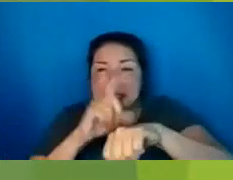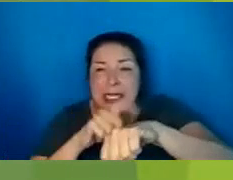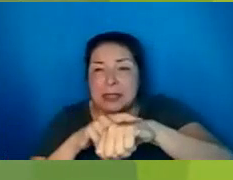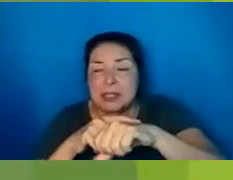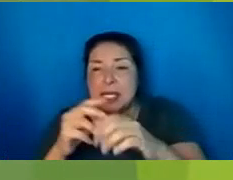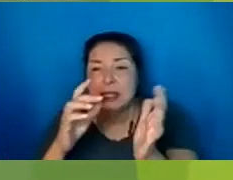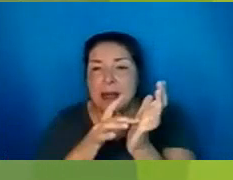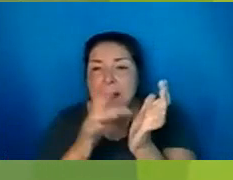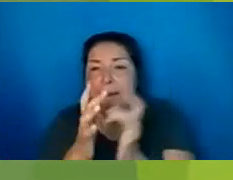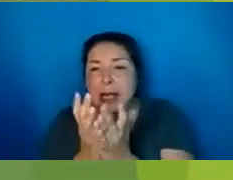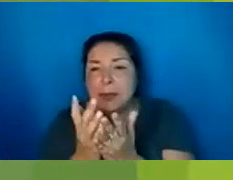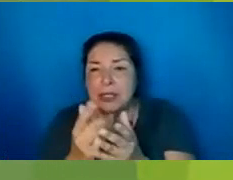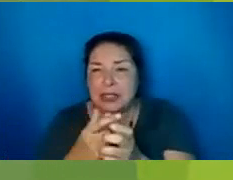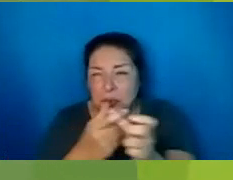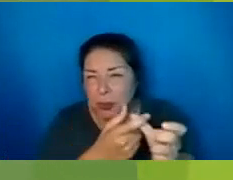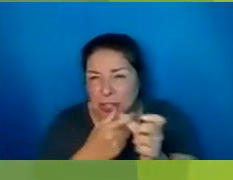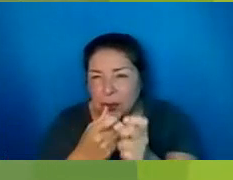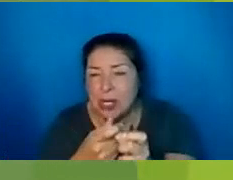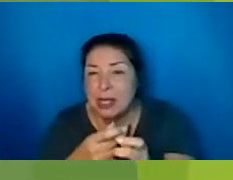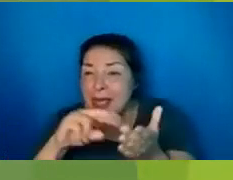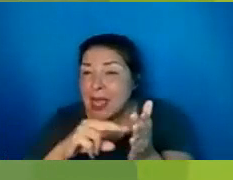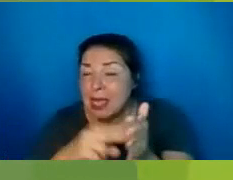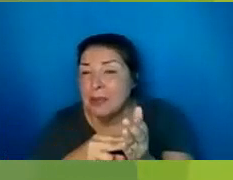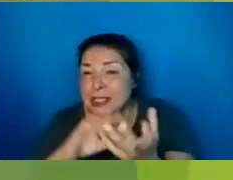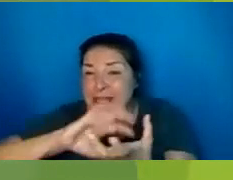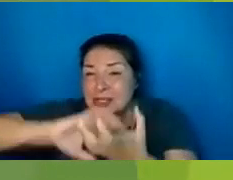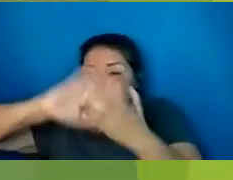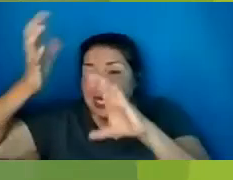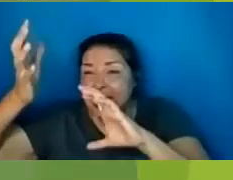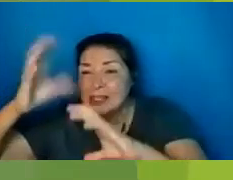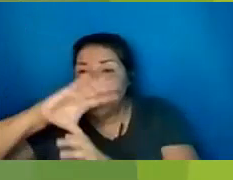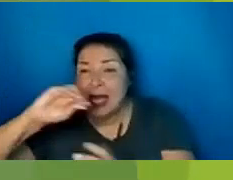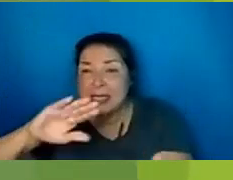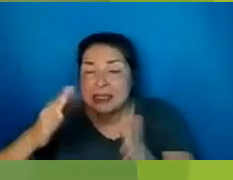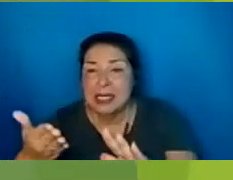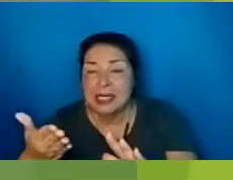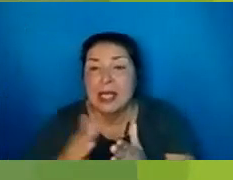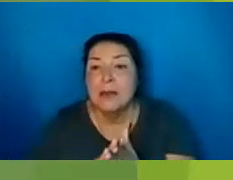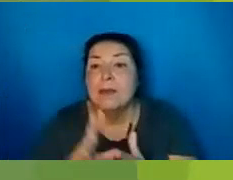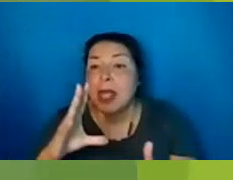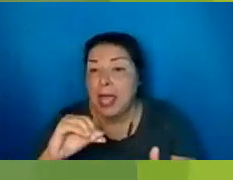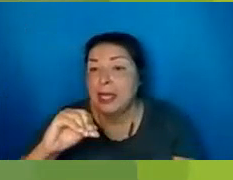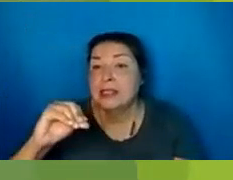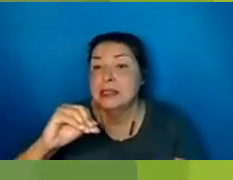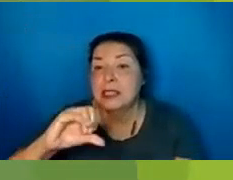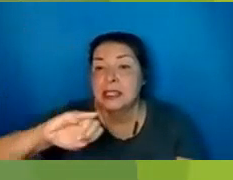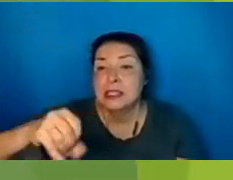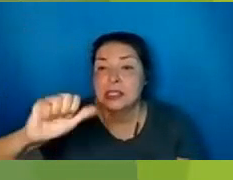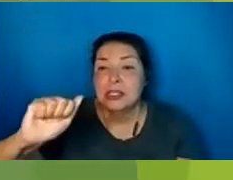that there's chaos and death. A jackal, and I'll show you a picture here in just a